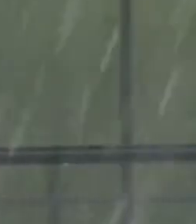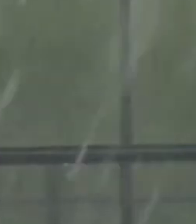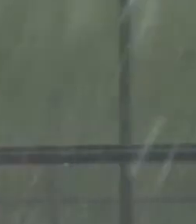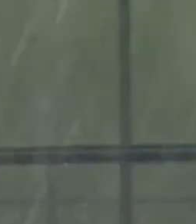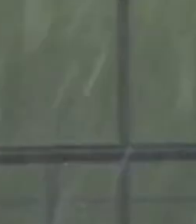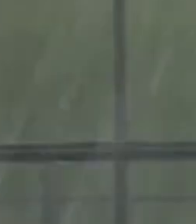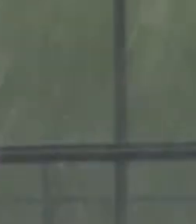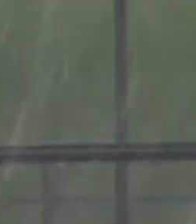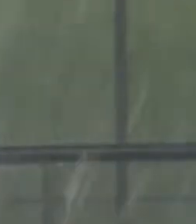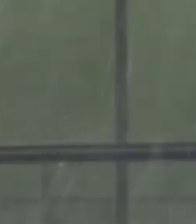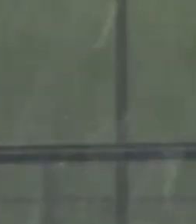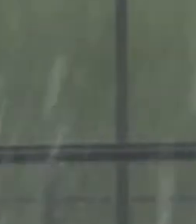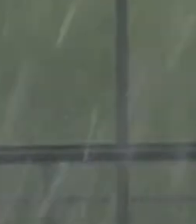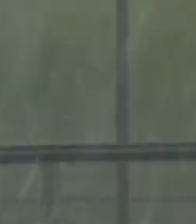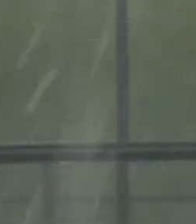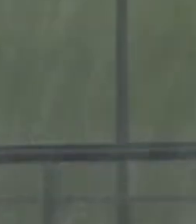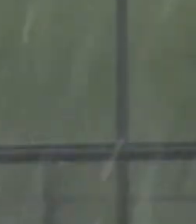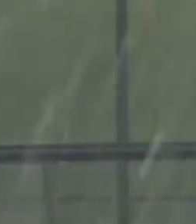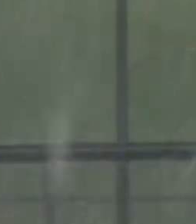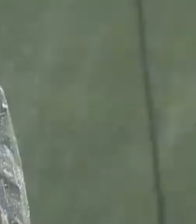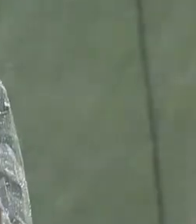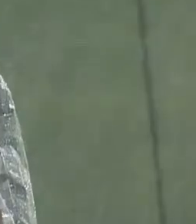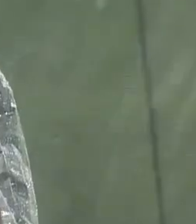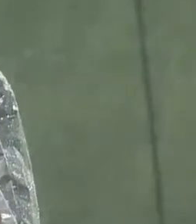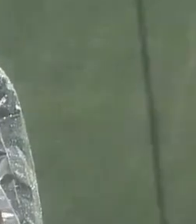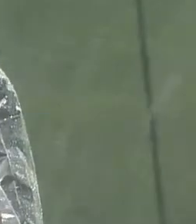Oh, I go again. Sorry. No, I lost her.